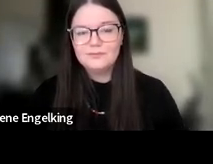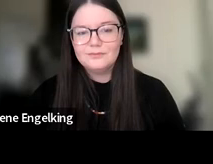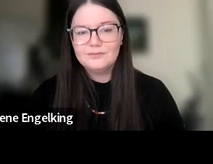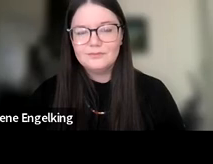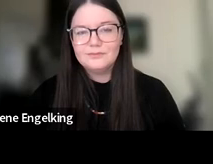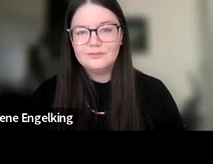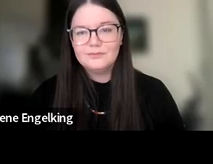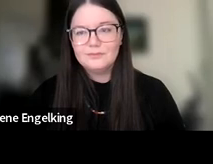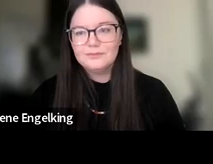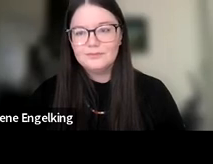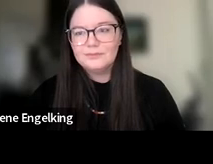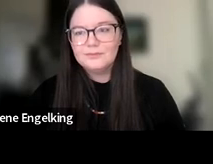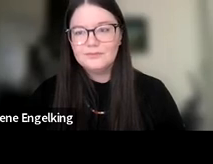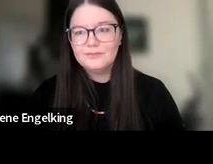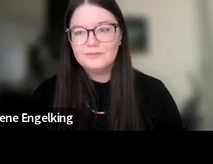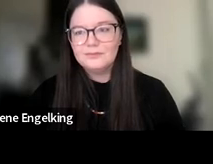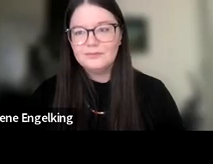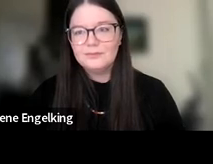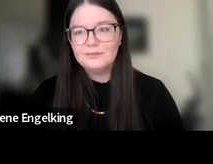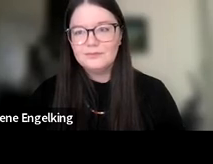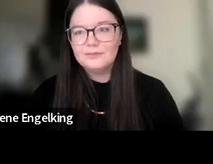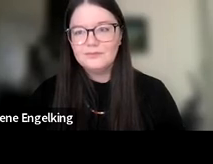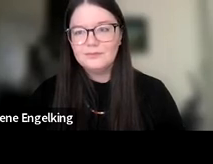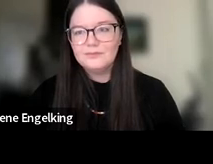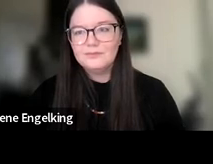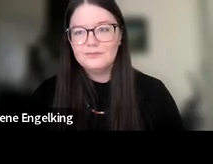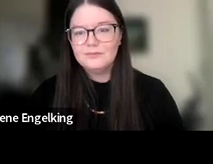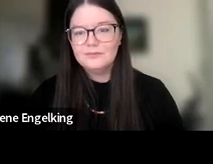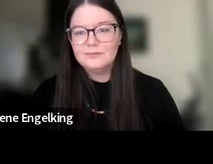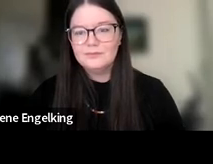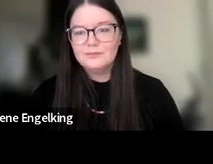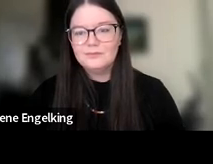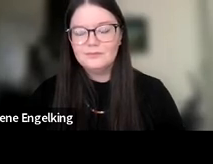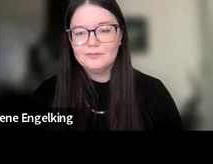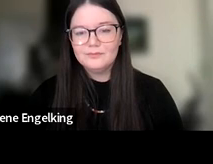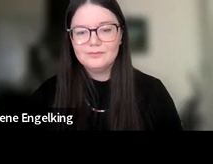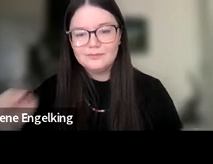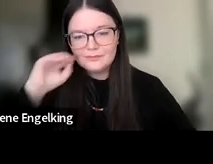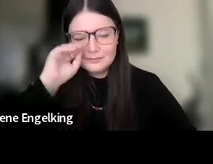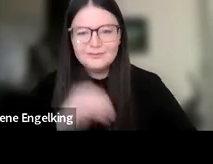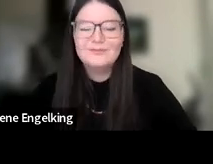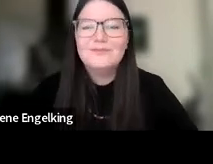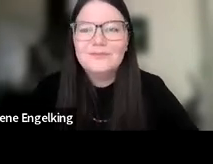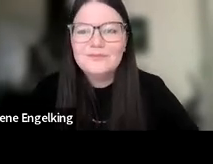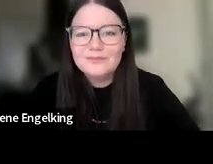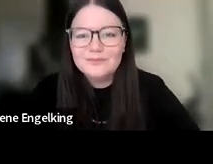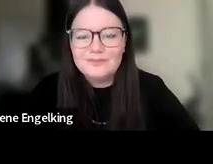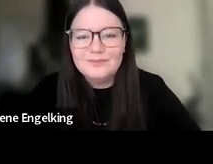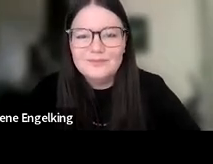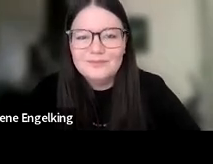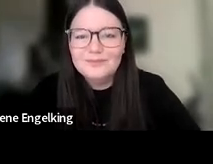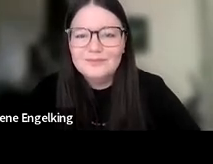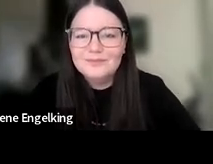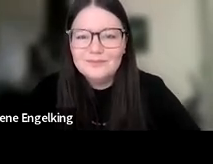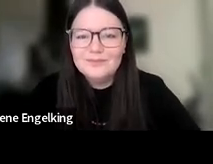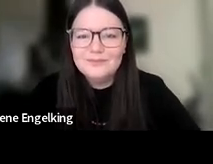and Services, and I'm so pleased to welcome you to this Sexual Assault Training and Technical Assistance kickoff meeting.